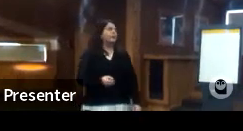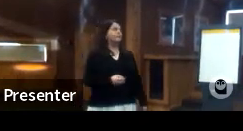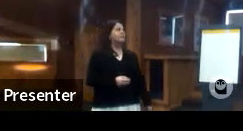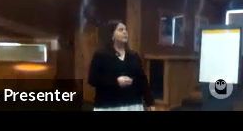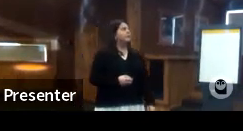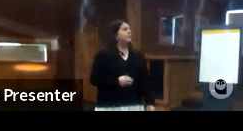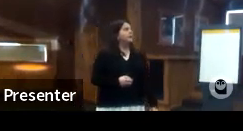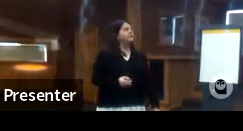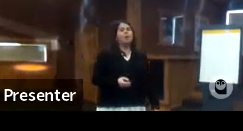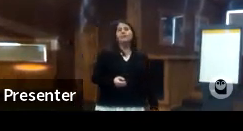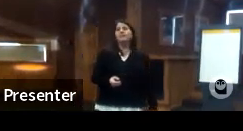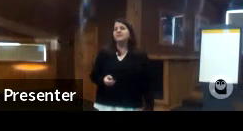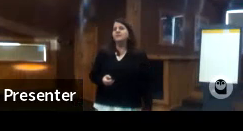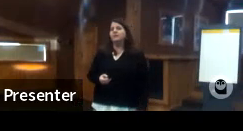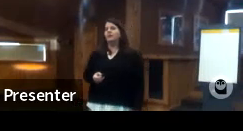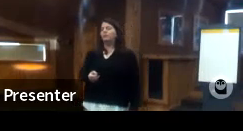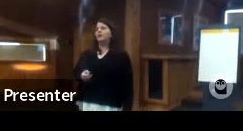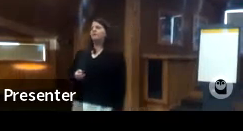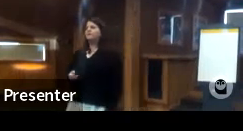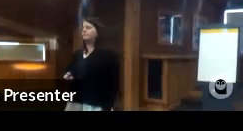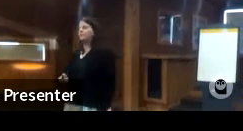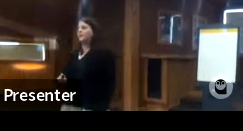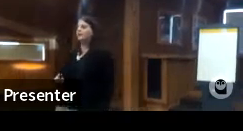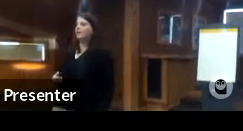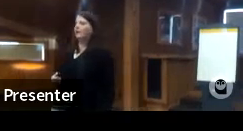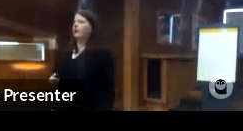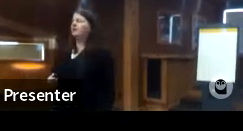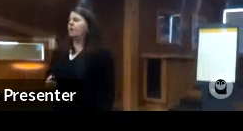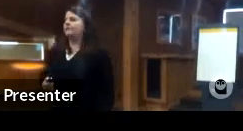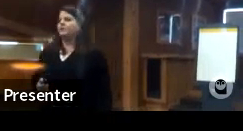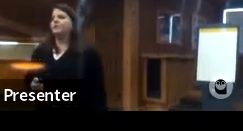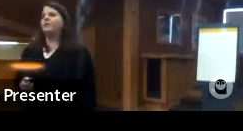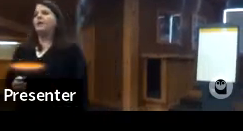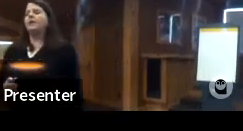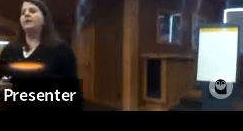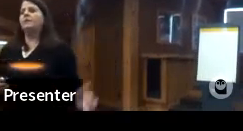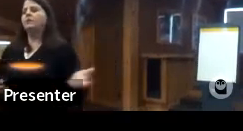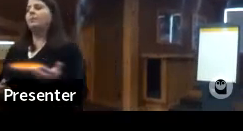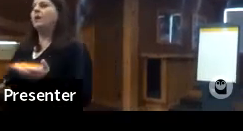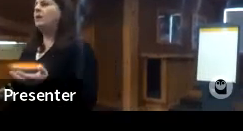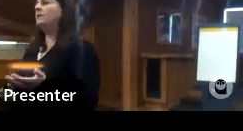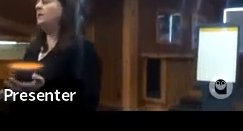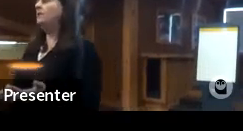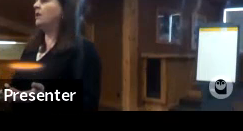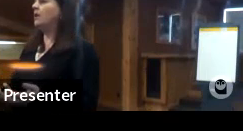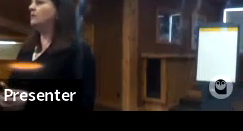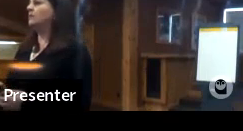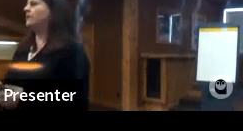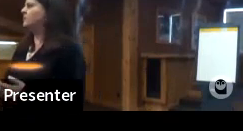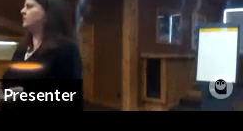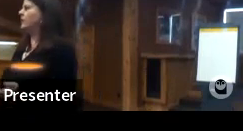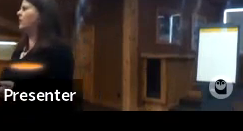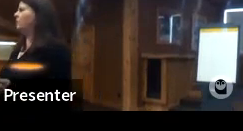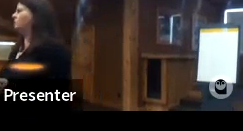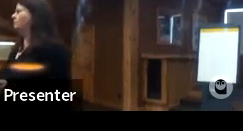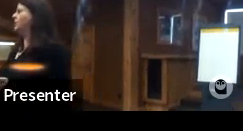to talk about. Okay, so on scene demeanor, what a victim looked like. Some officers, when they respond on DV calls,